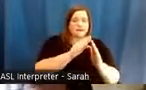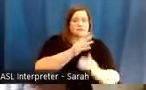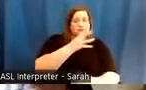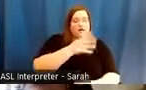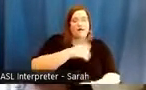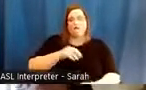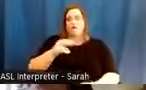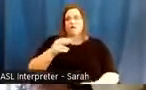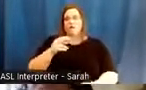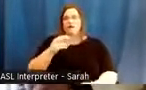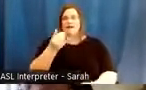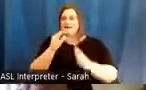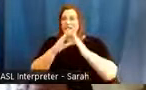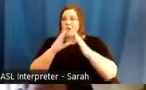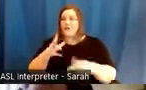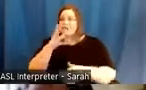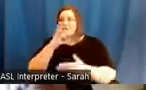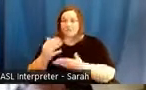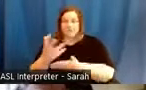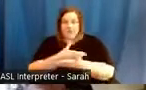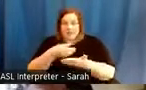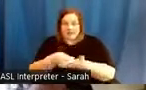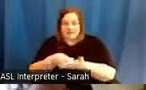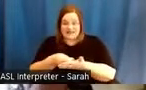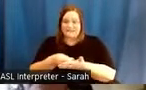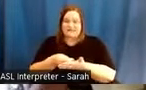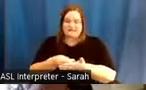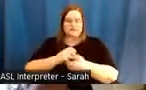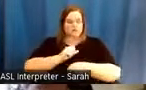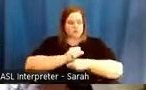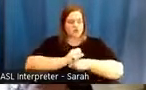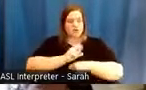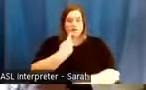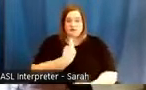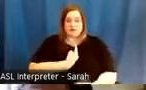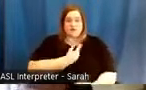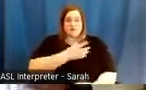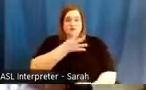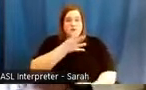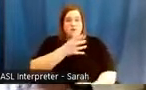money. That is, you know, I was working, I'm a single mom,